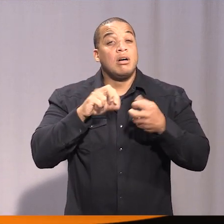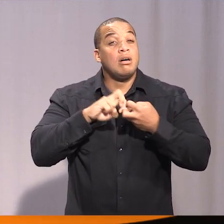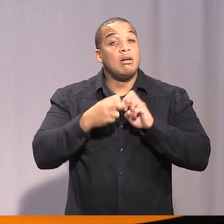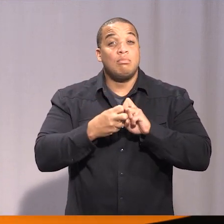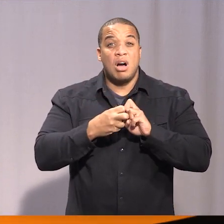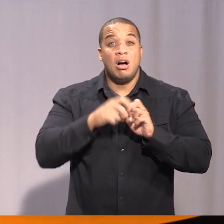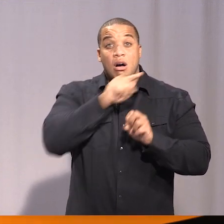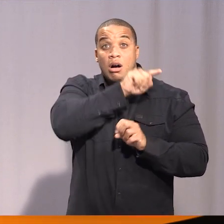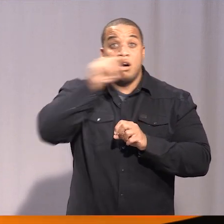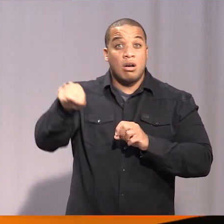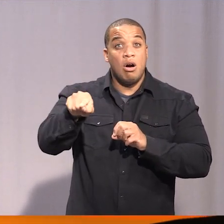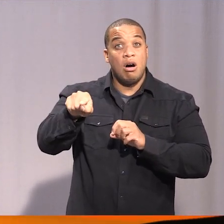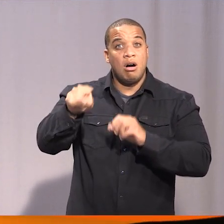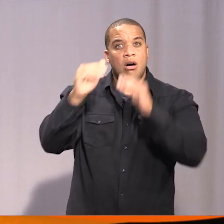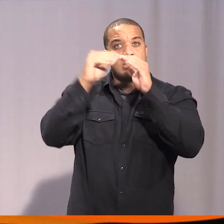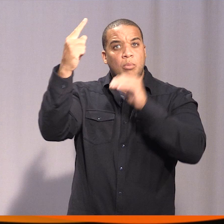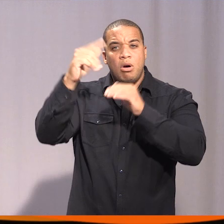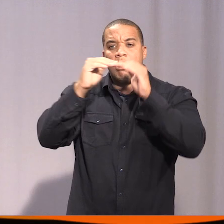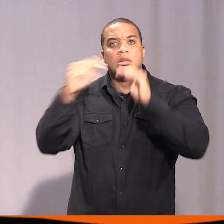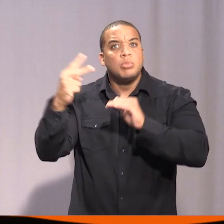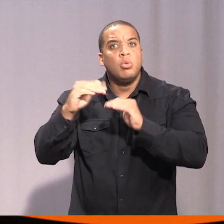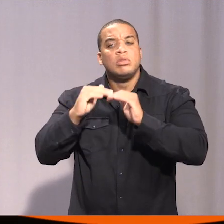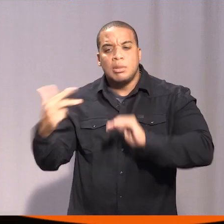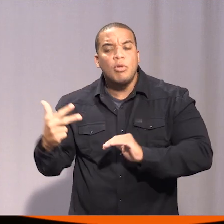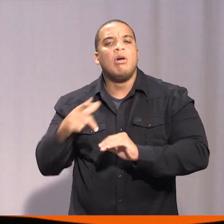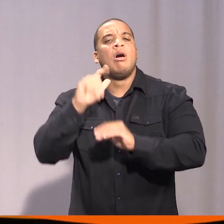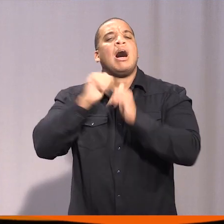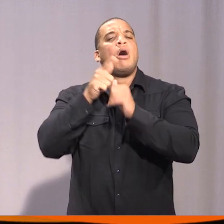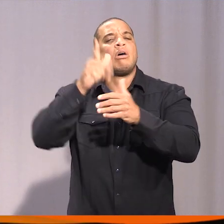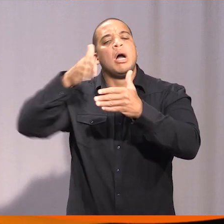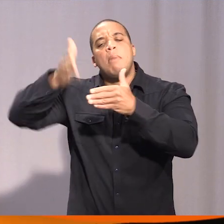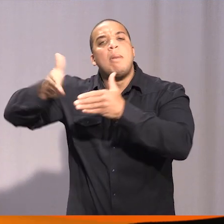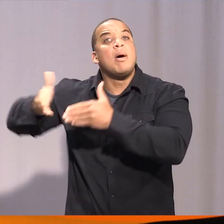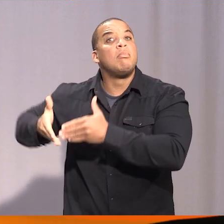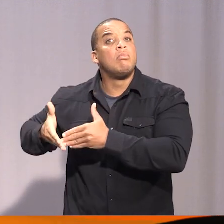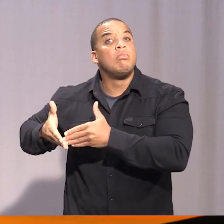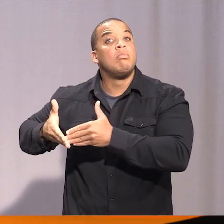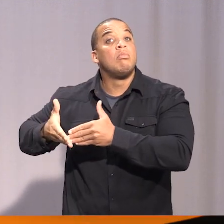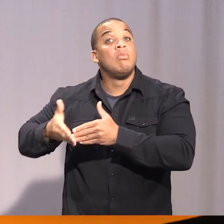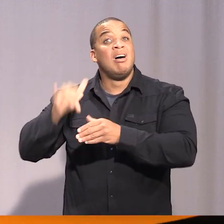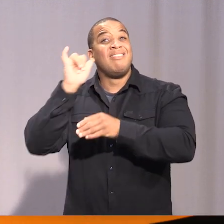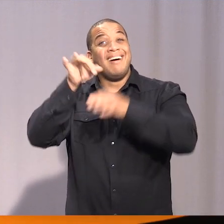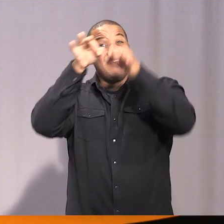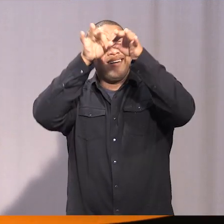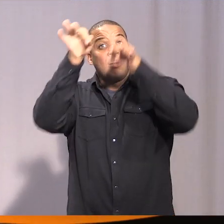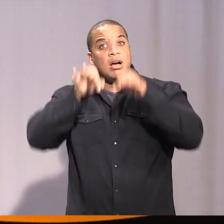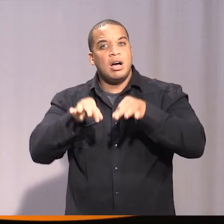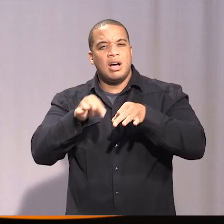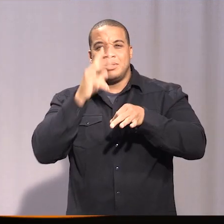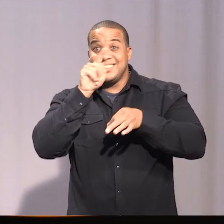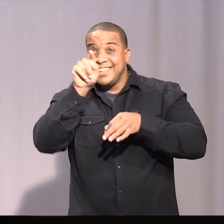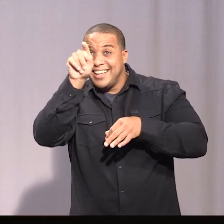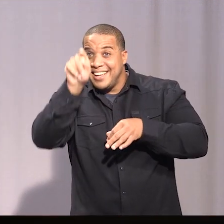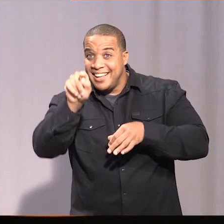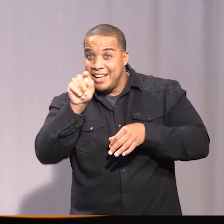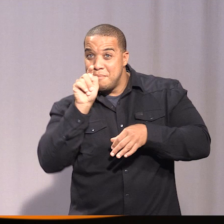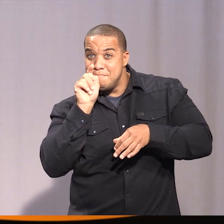refer to the step-by-step instructions below on how to complete it. The step-by-step instructions will be highlighted